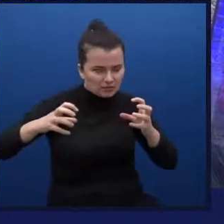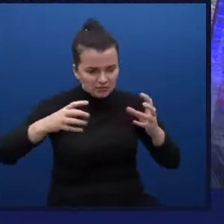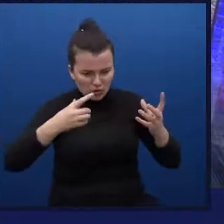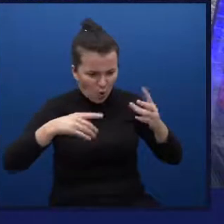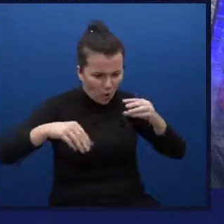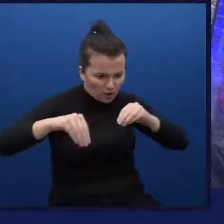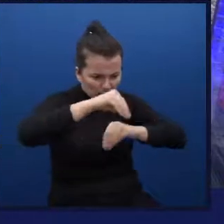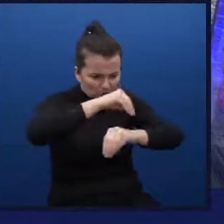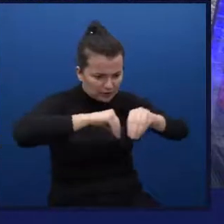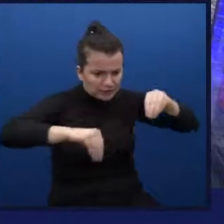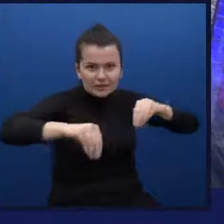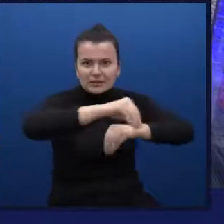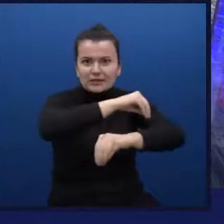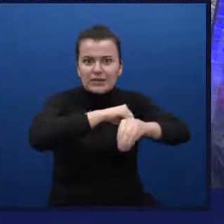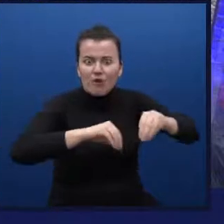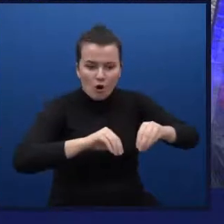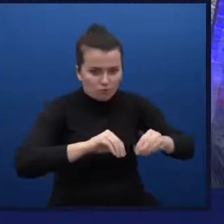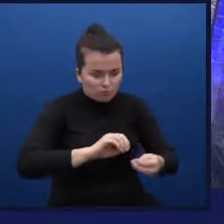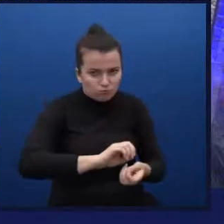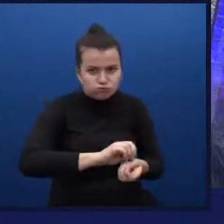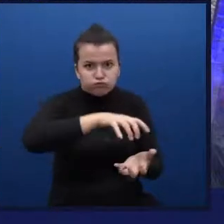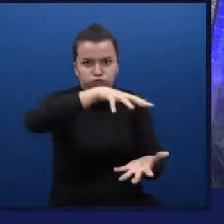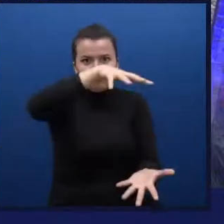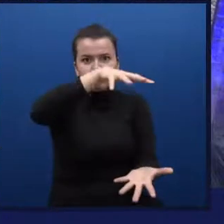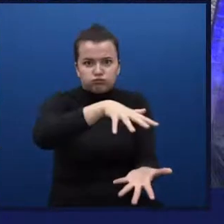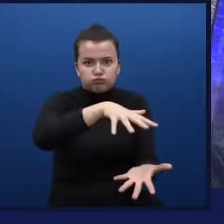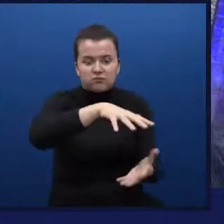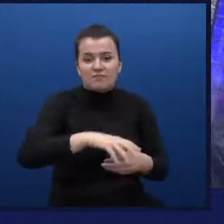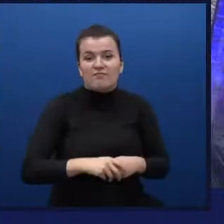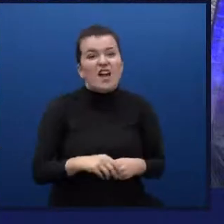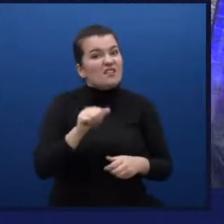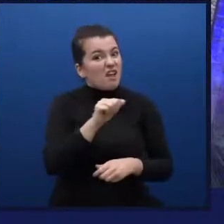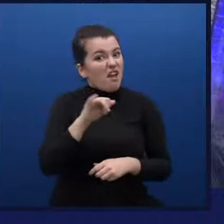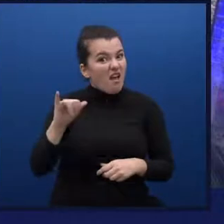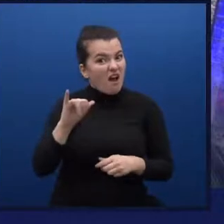And then there's the AI, I guess, for the object generation.